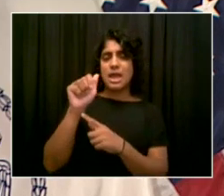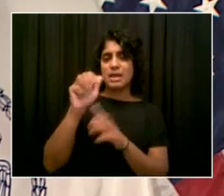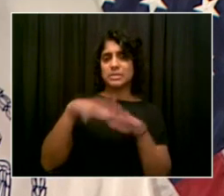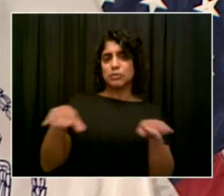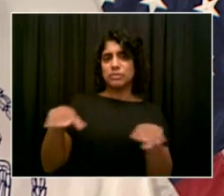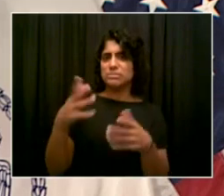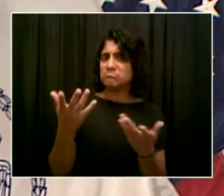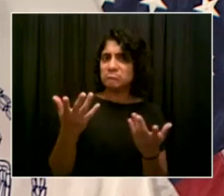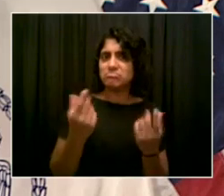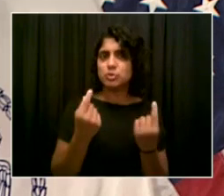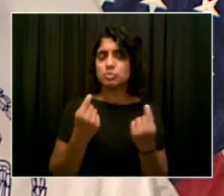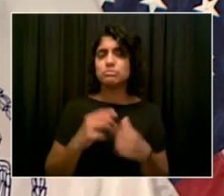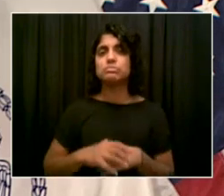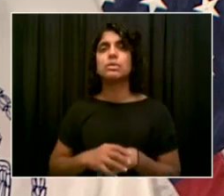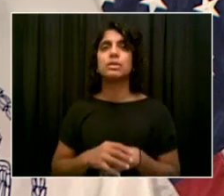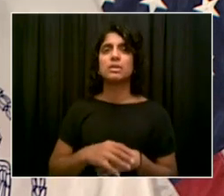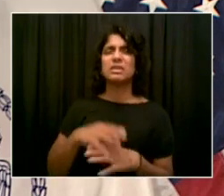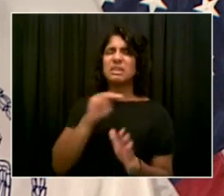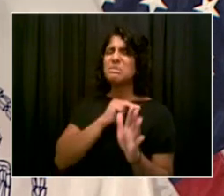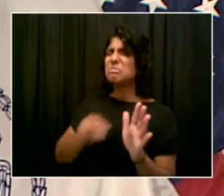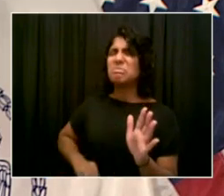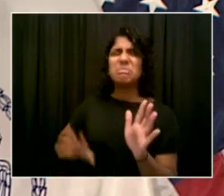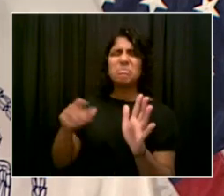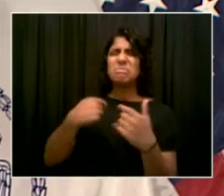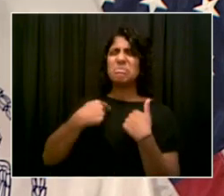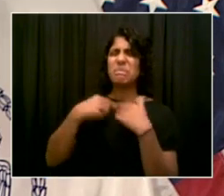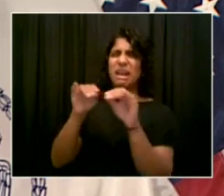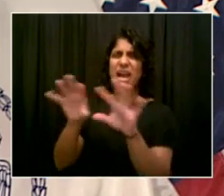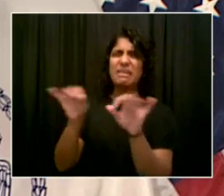you clearly. Did you say in courts?